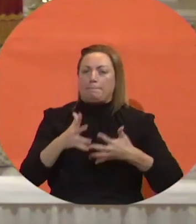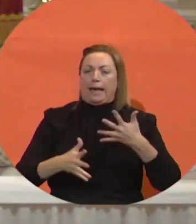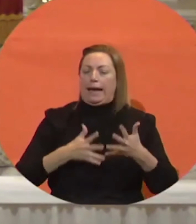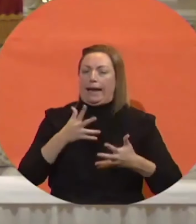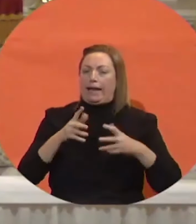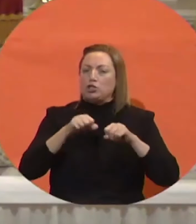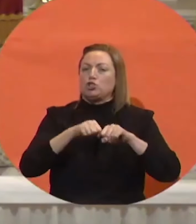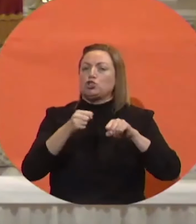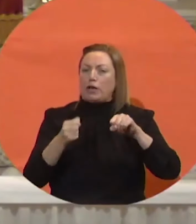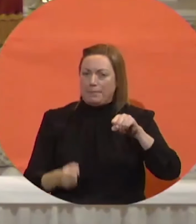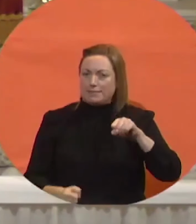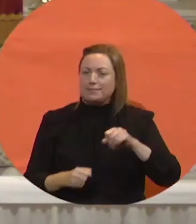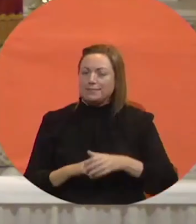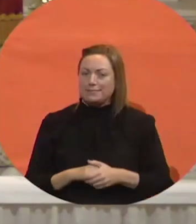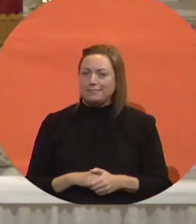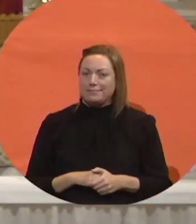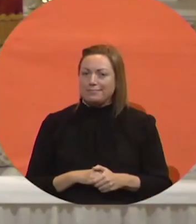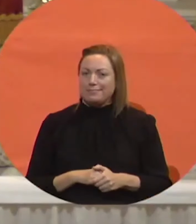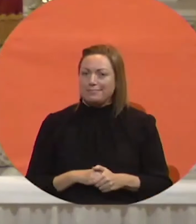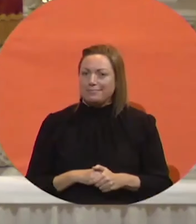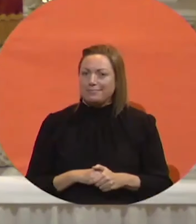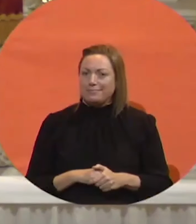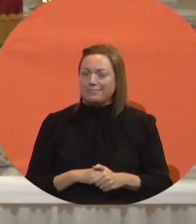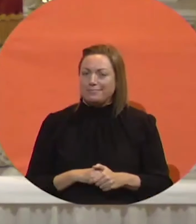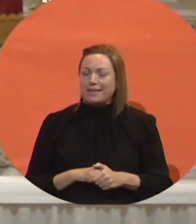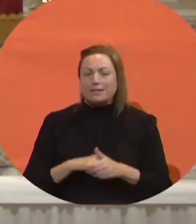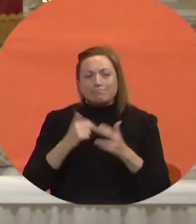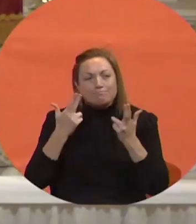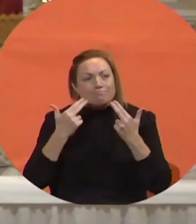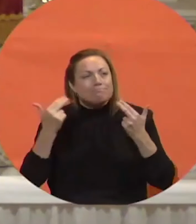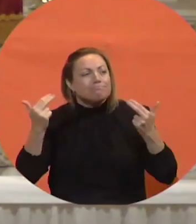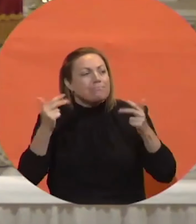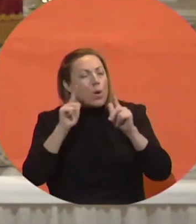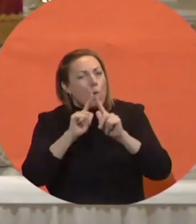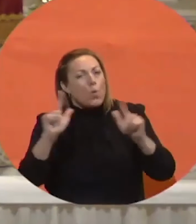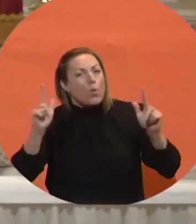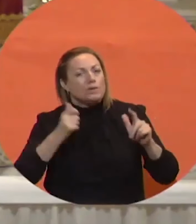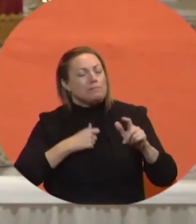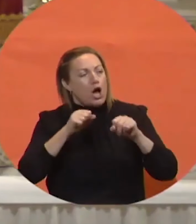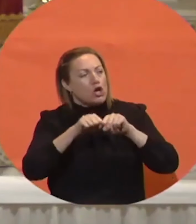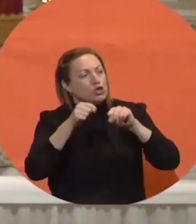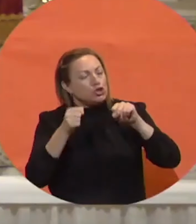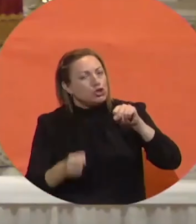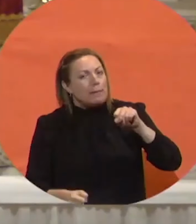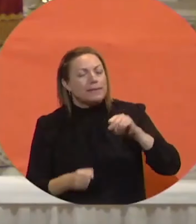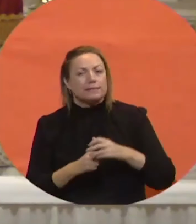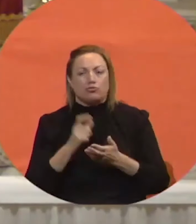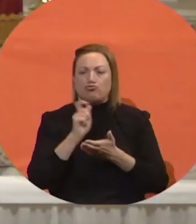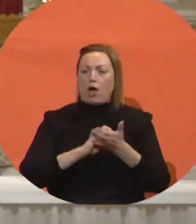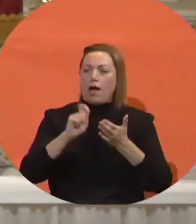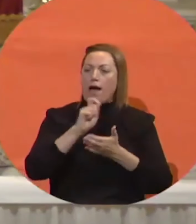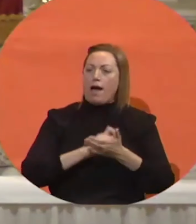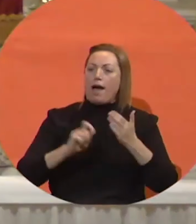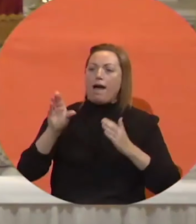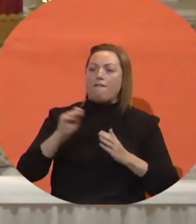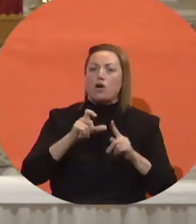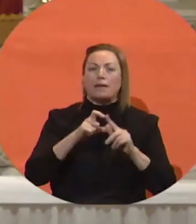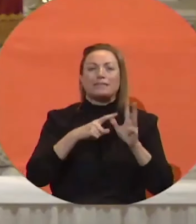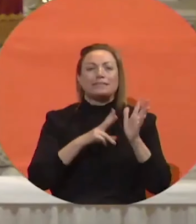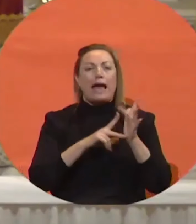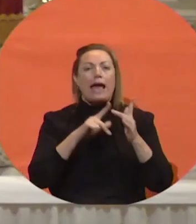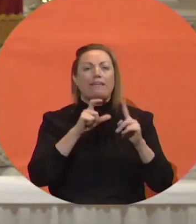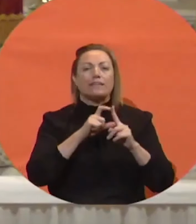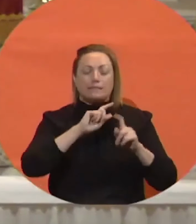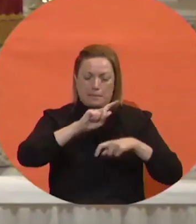They sang "The Lord's my shepherd," a psalm written by David, the shepherd boy made king.